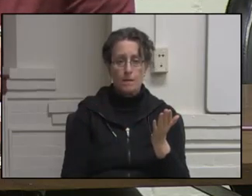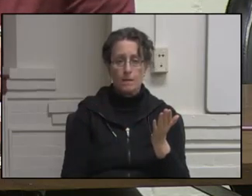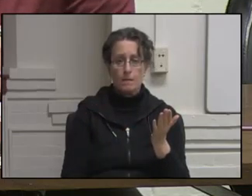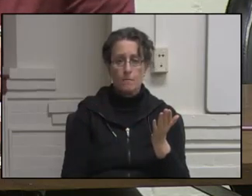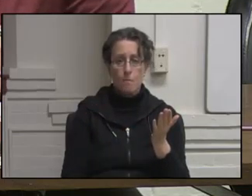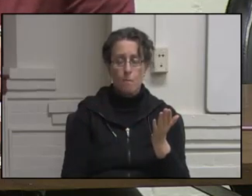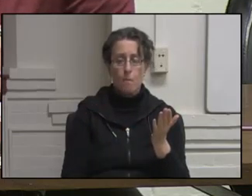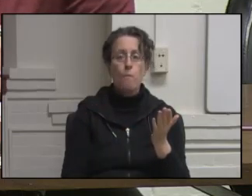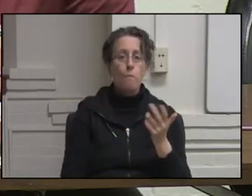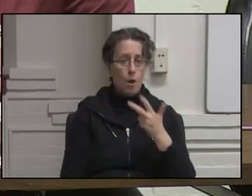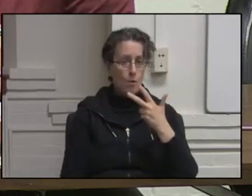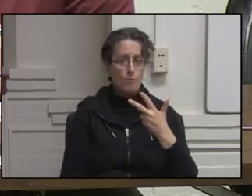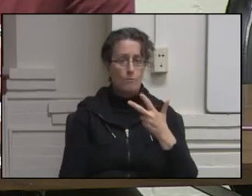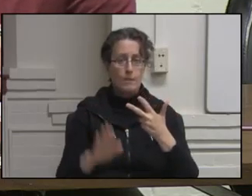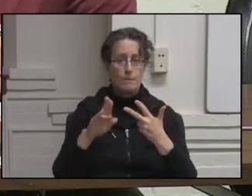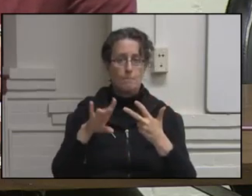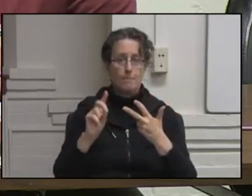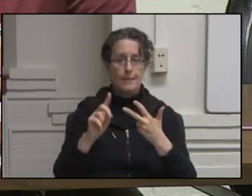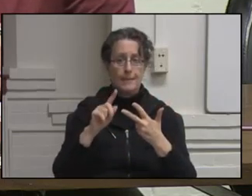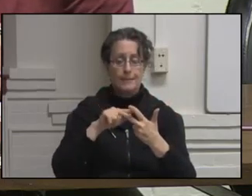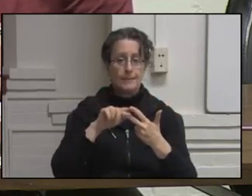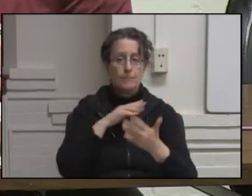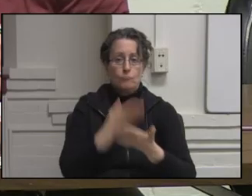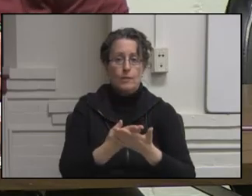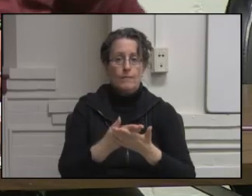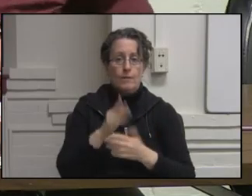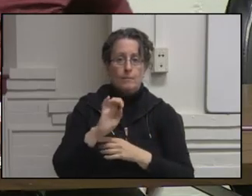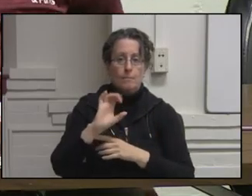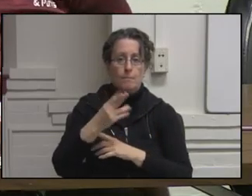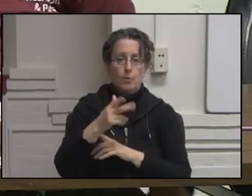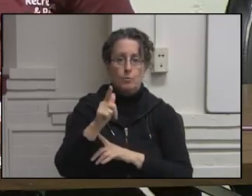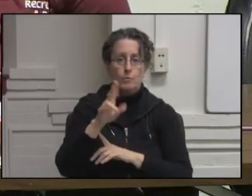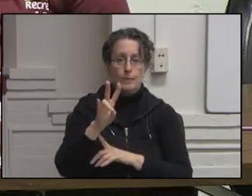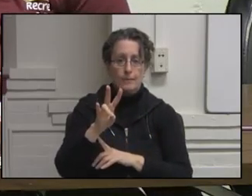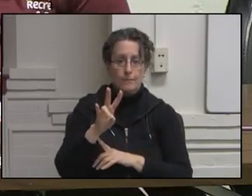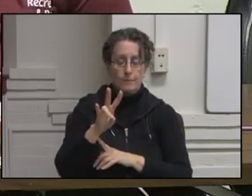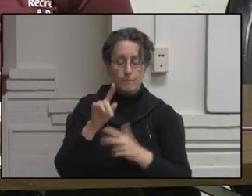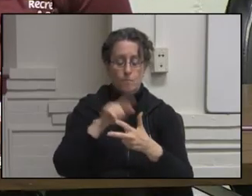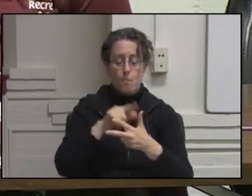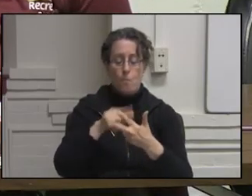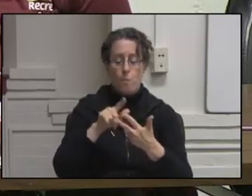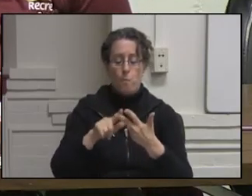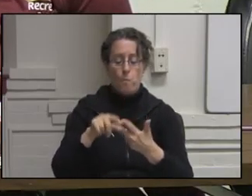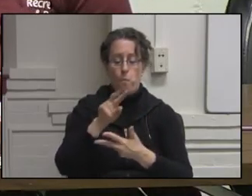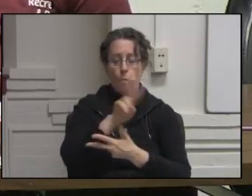we received three bids on March 27th, ranging from